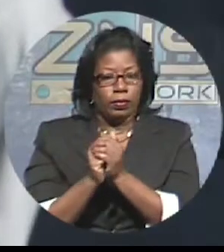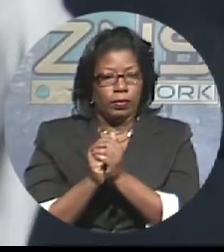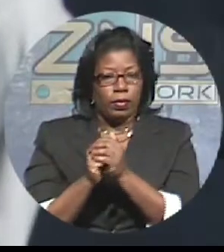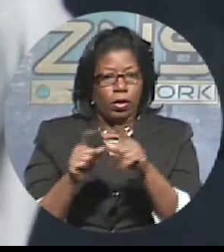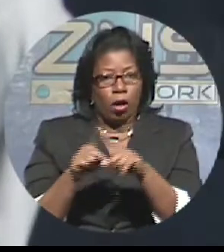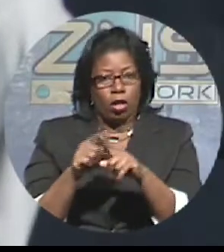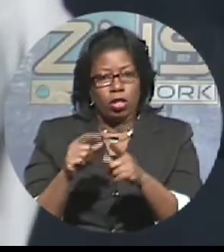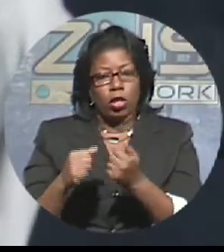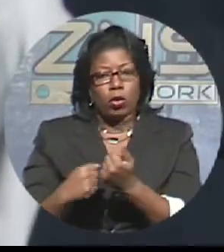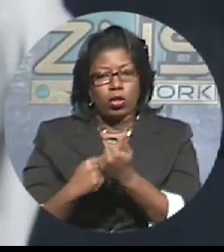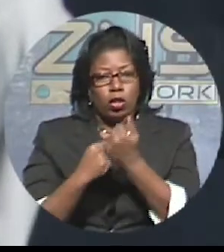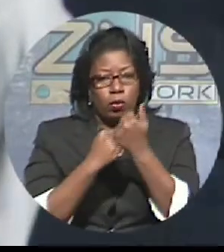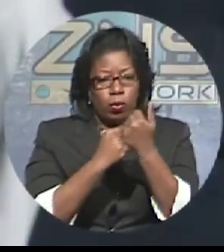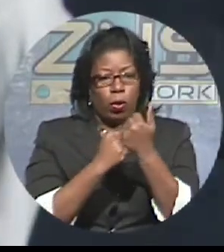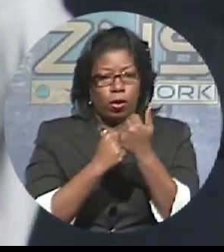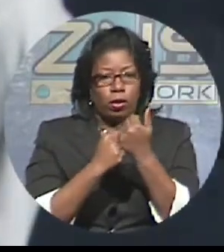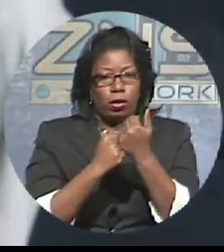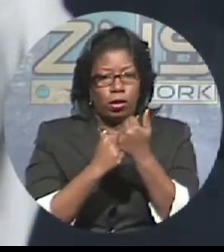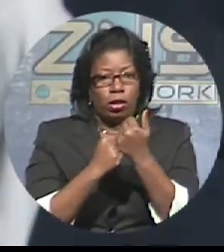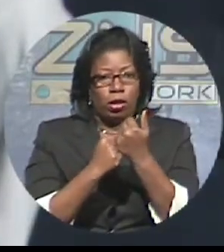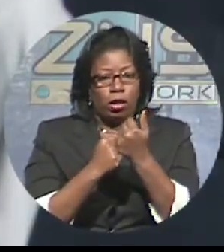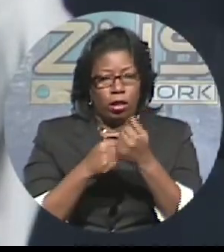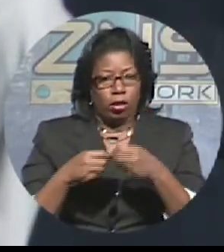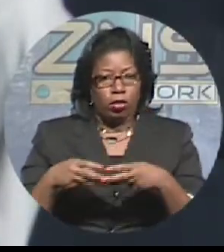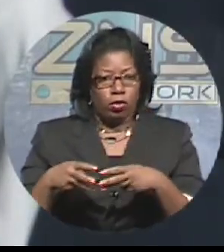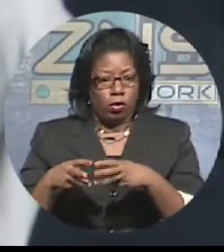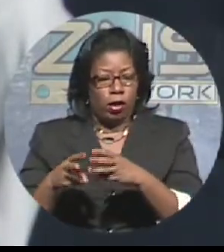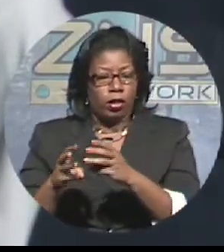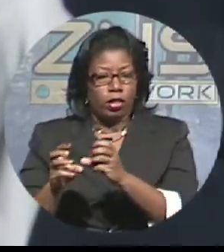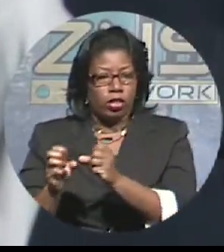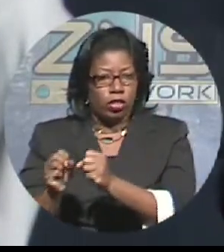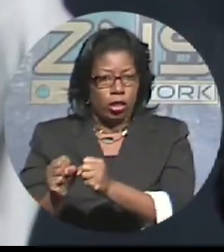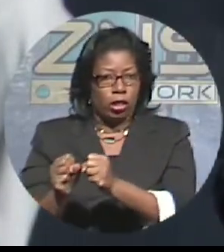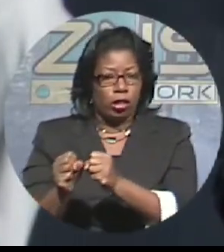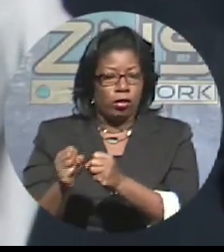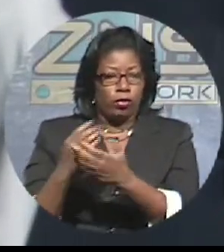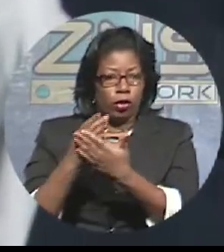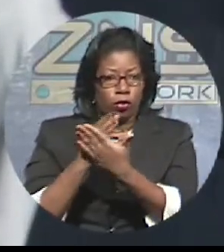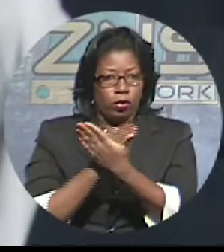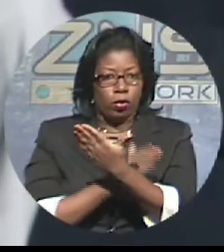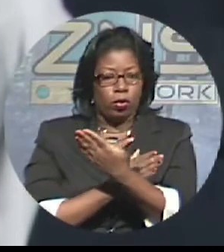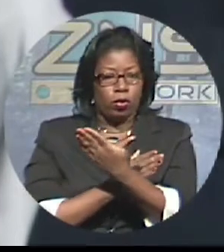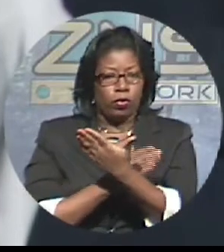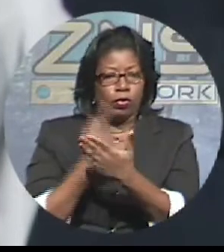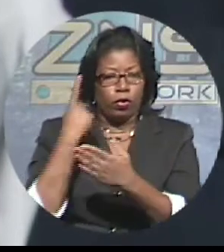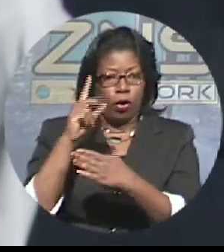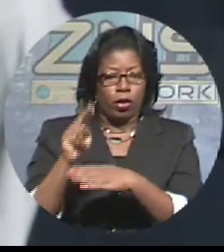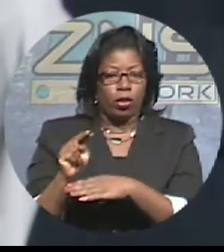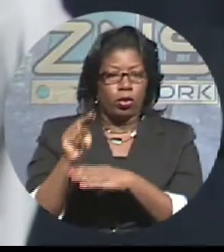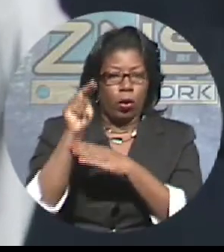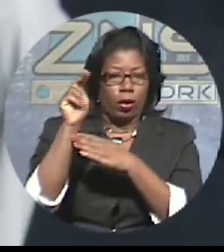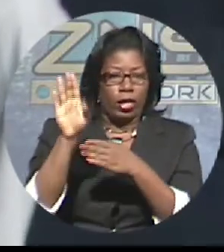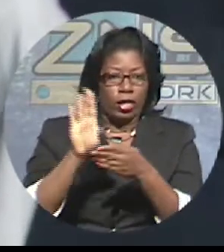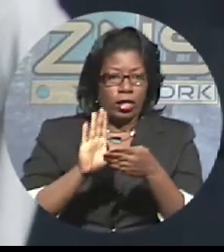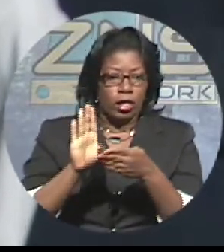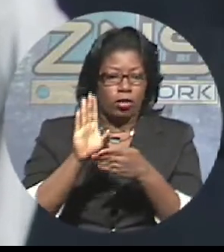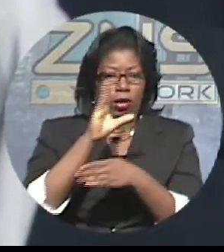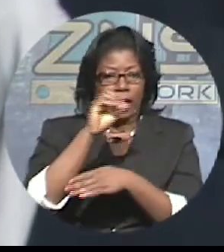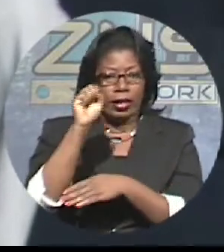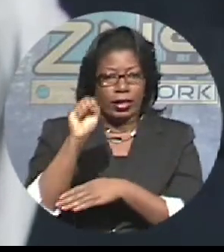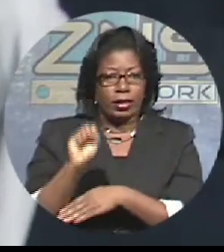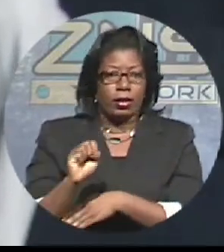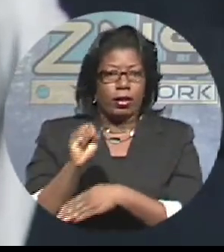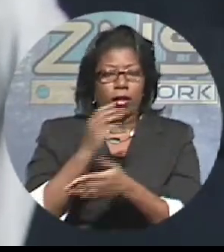support the decentralization strategy, which includes significant improvement to bases in the North, Central, and